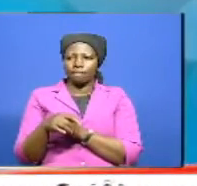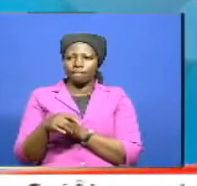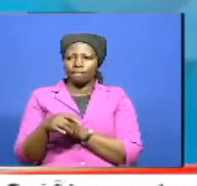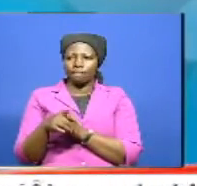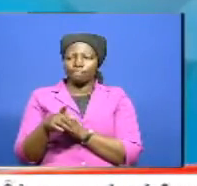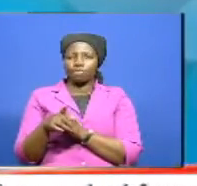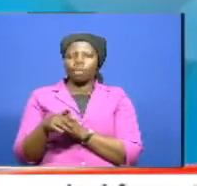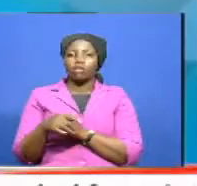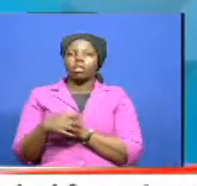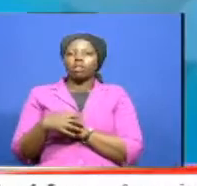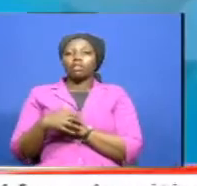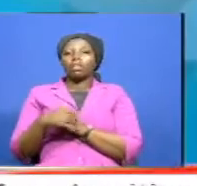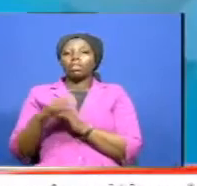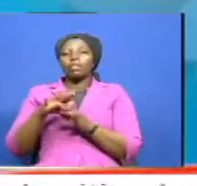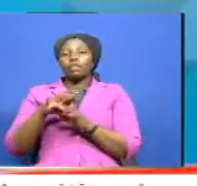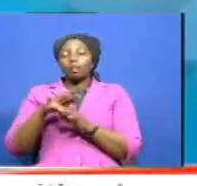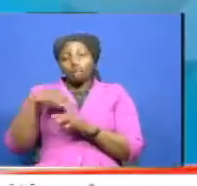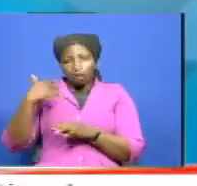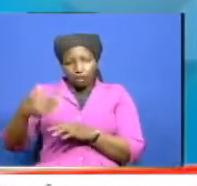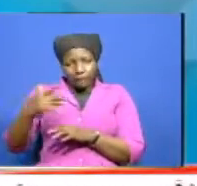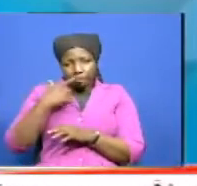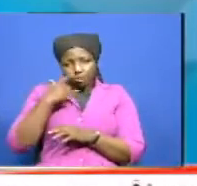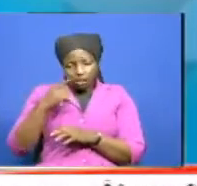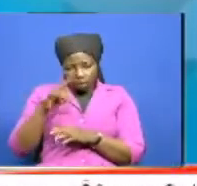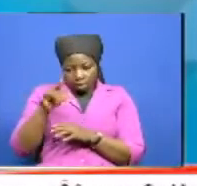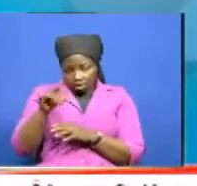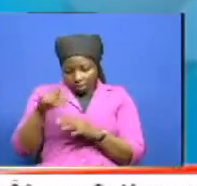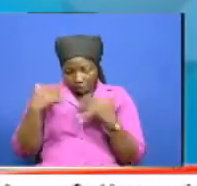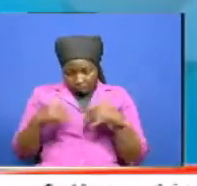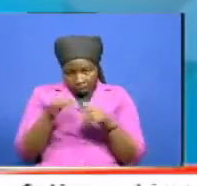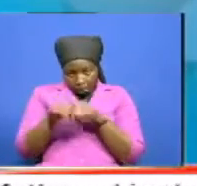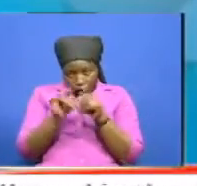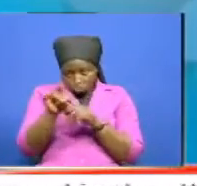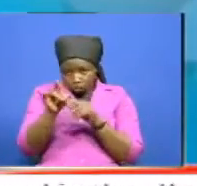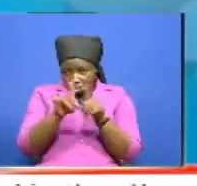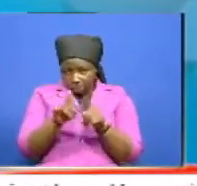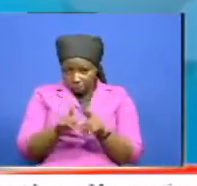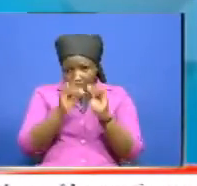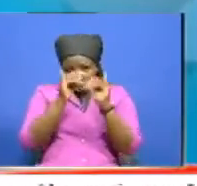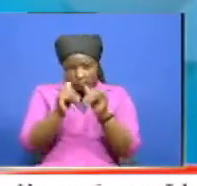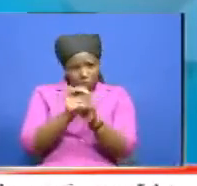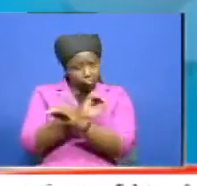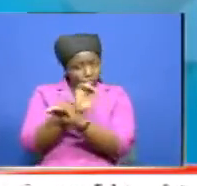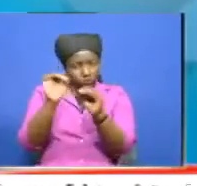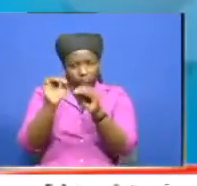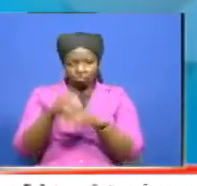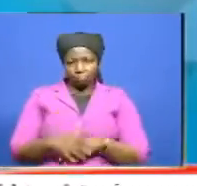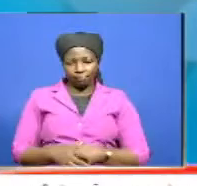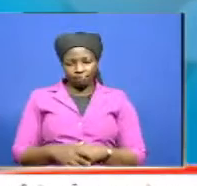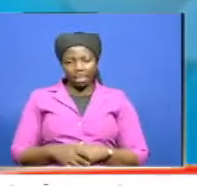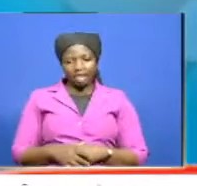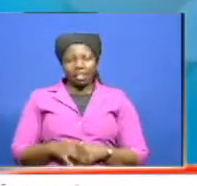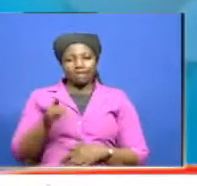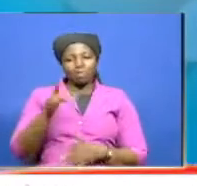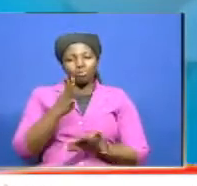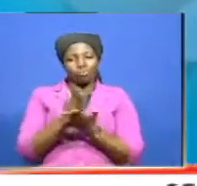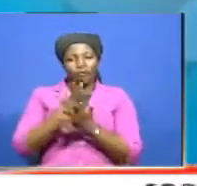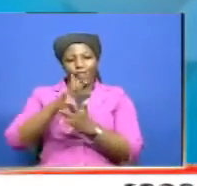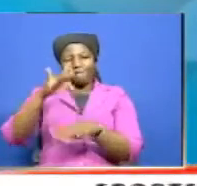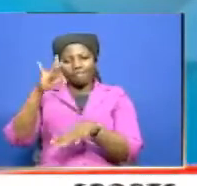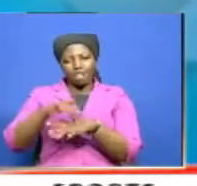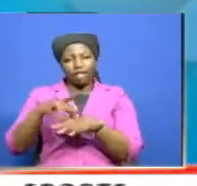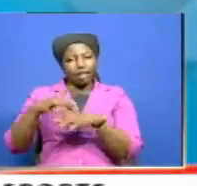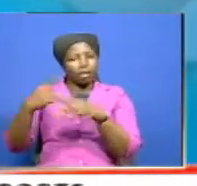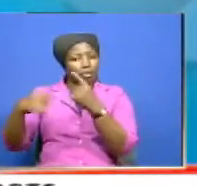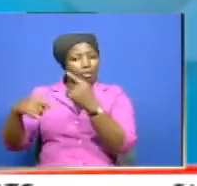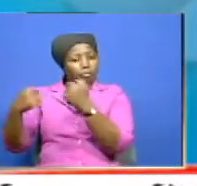say with the pandemic, it's not you as an individual, but it's about protecting others, you know. So they didn't want to, so it actually affected the tournament,